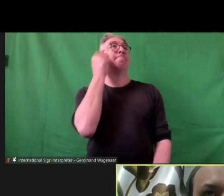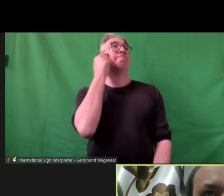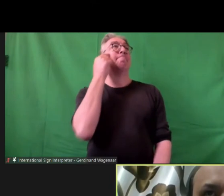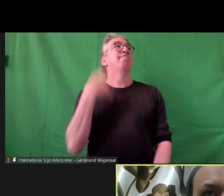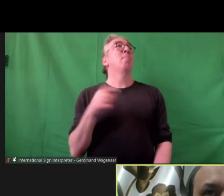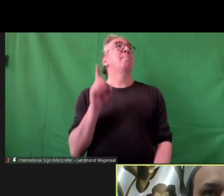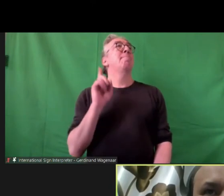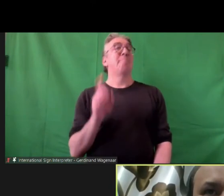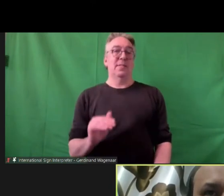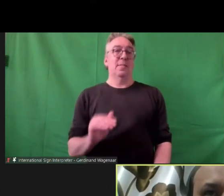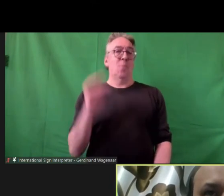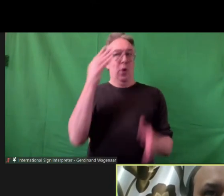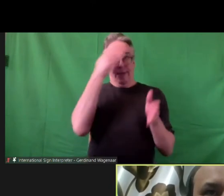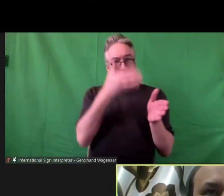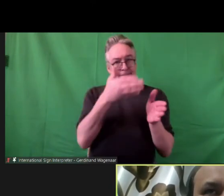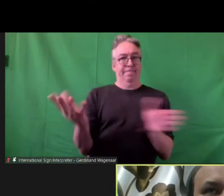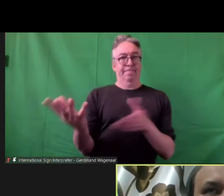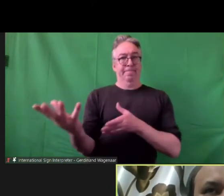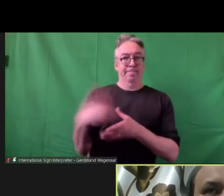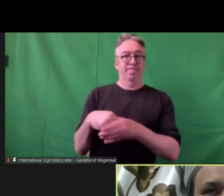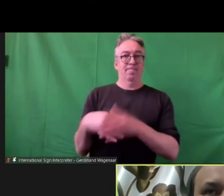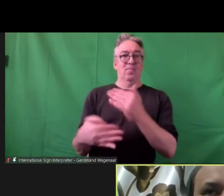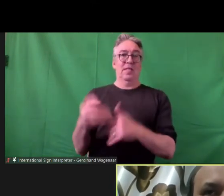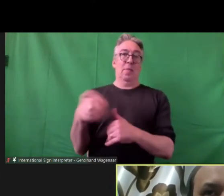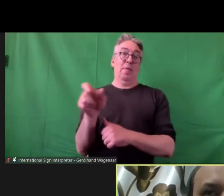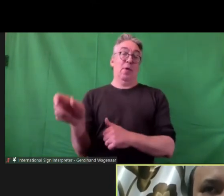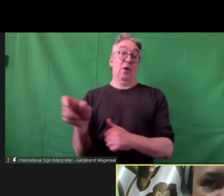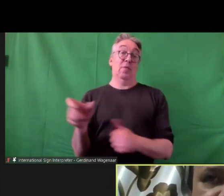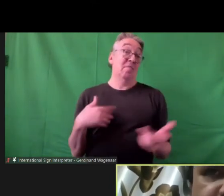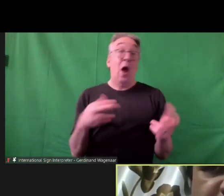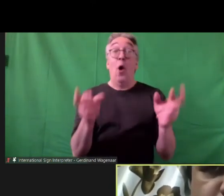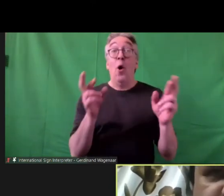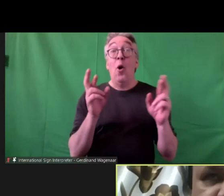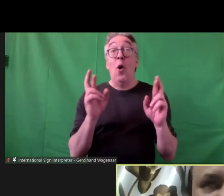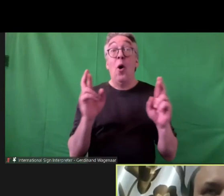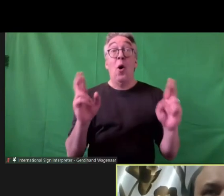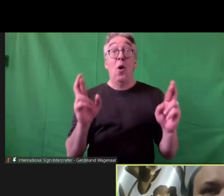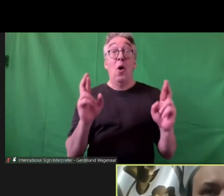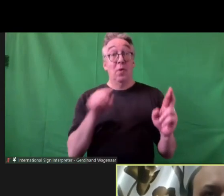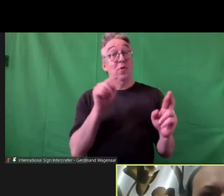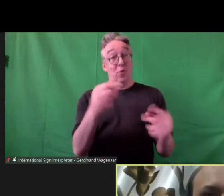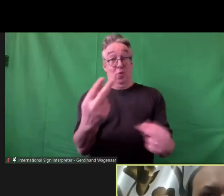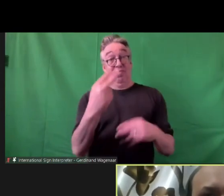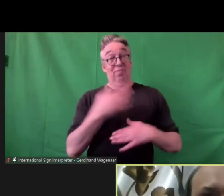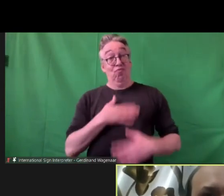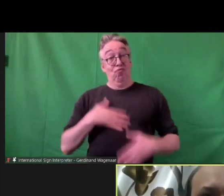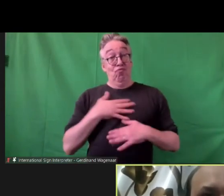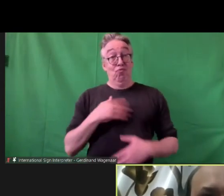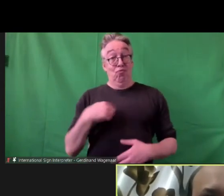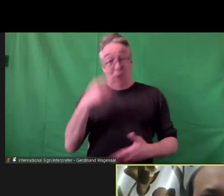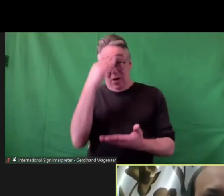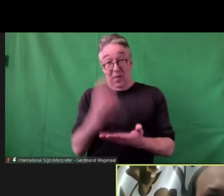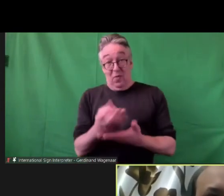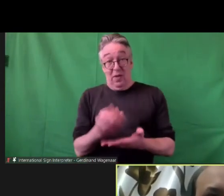all. I hope you have enjoyed the information which I have